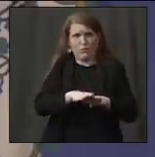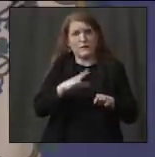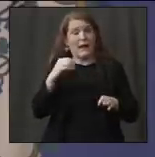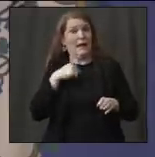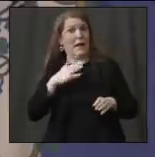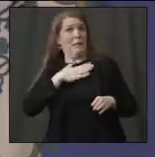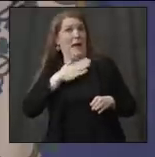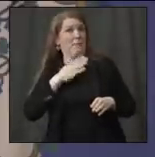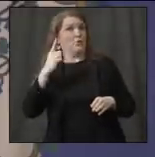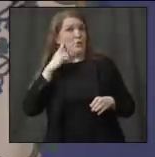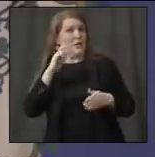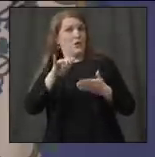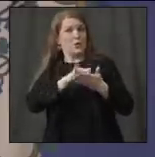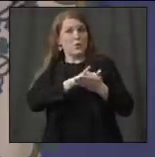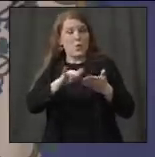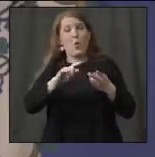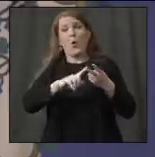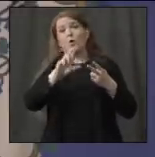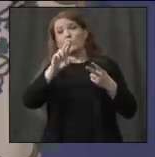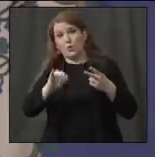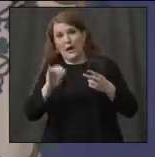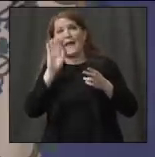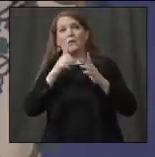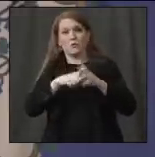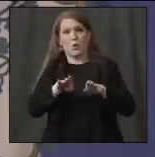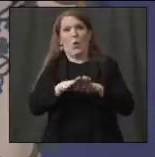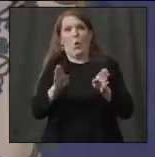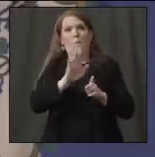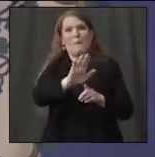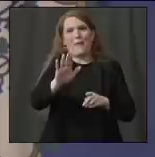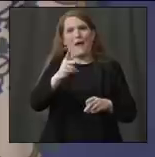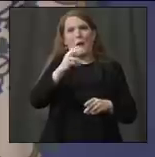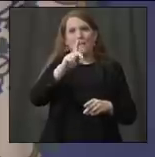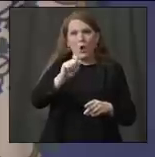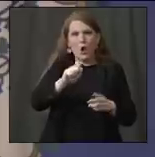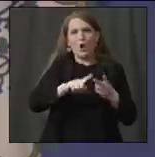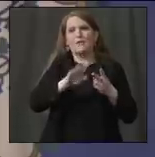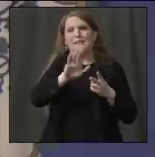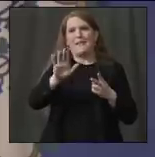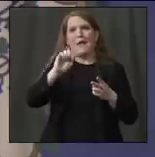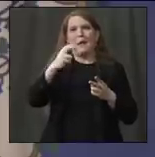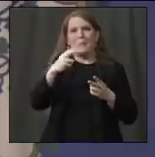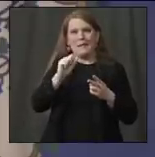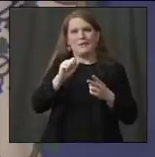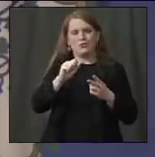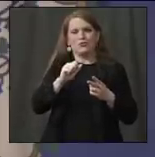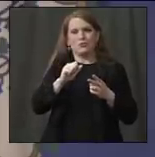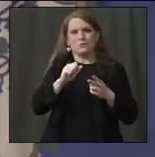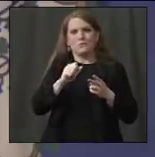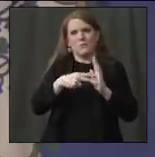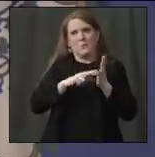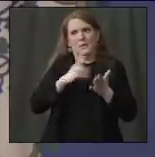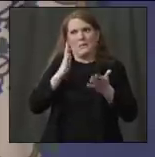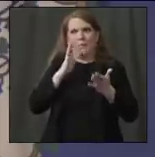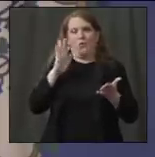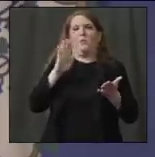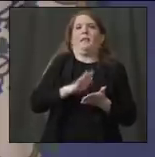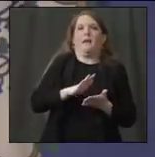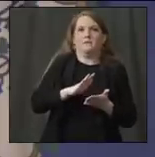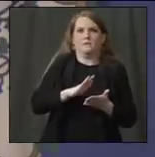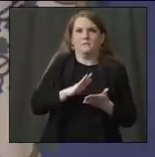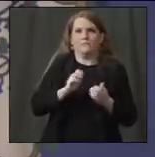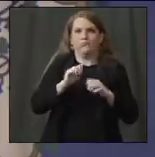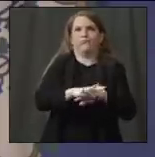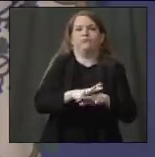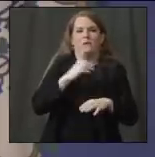opening up their beaches and parks, and that may take a little bit of pressure off of us. But you've got other tourist attractions too. I mean, you have